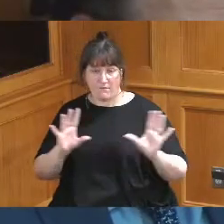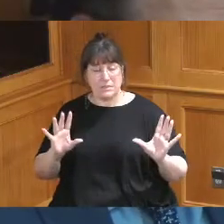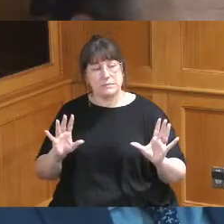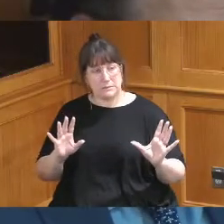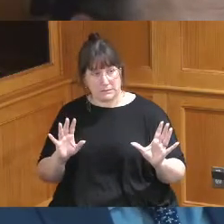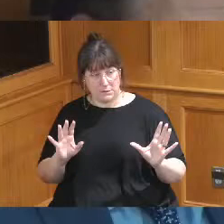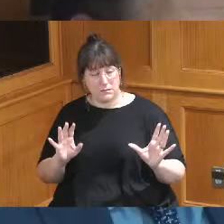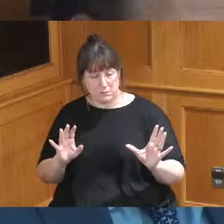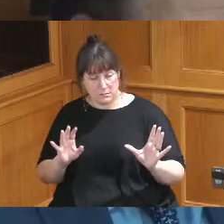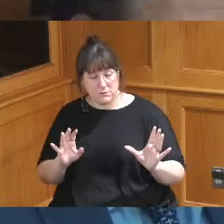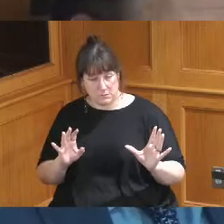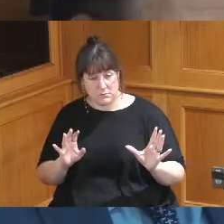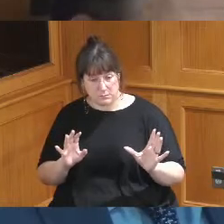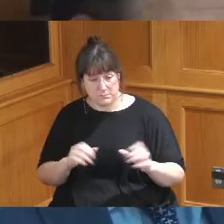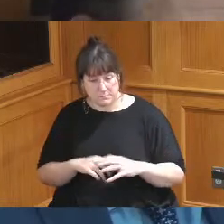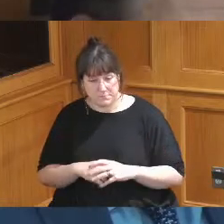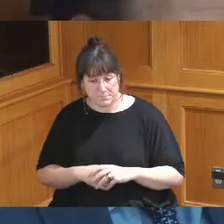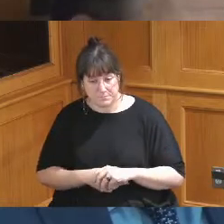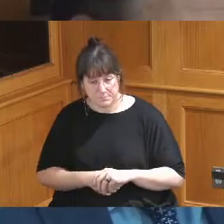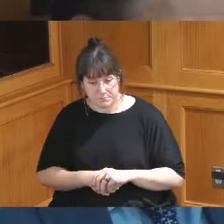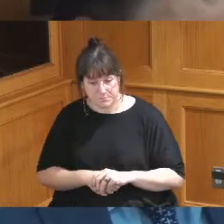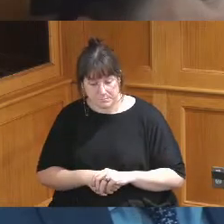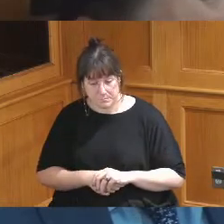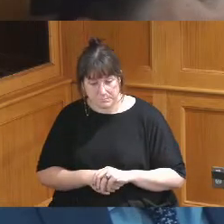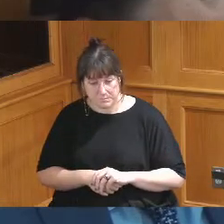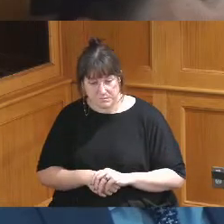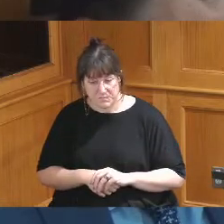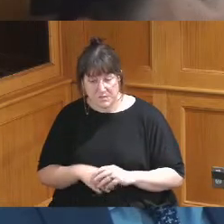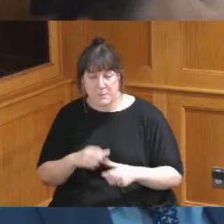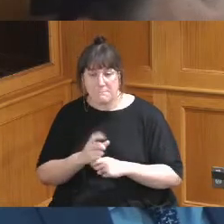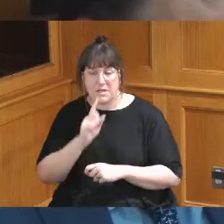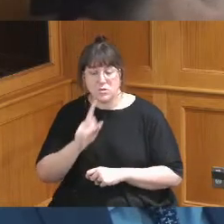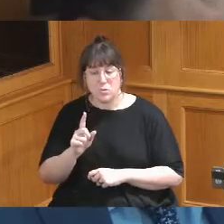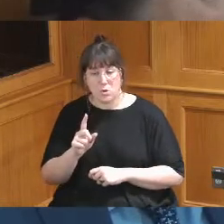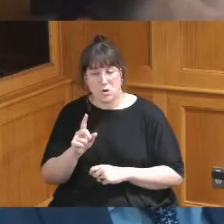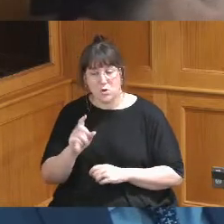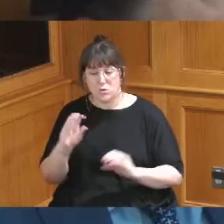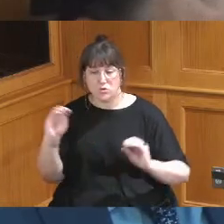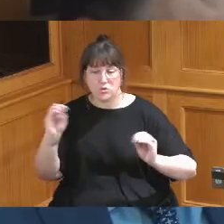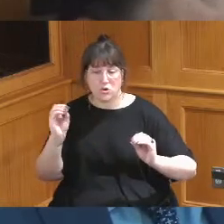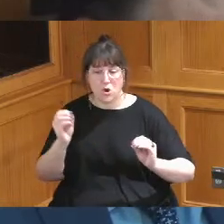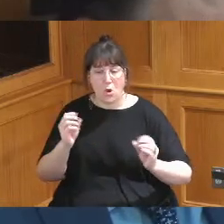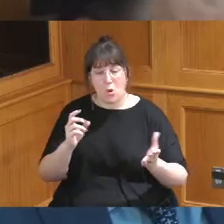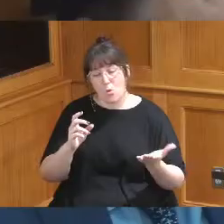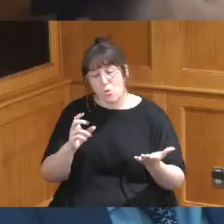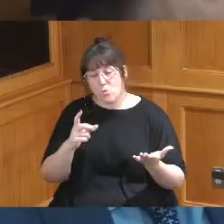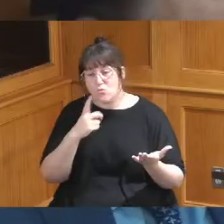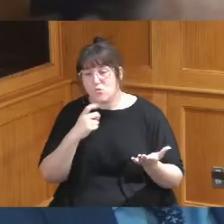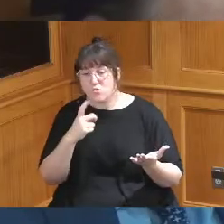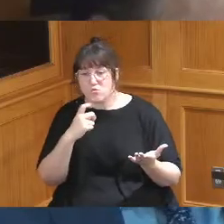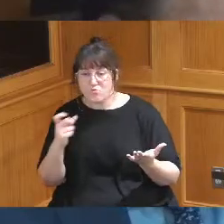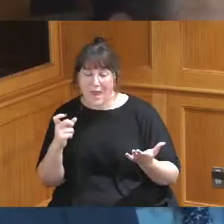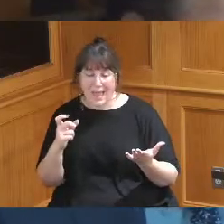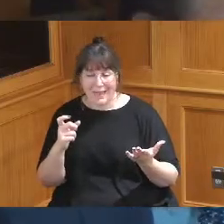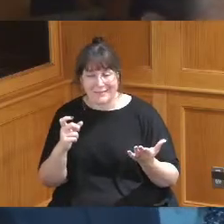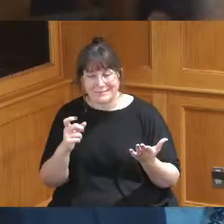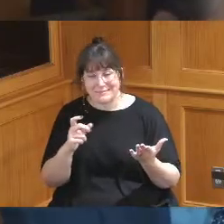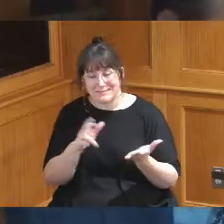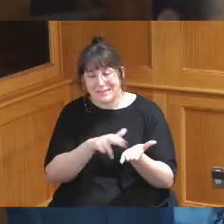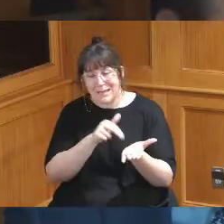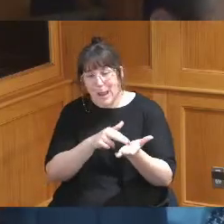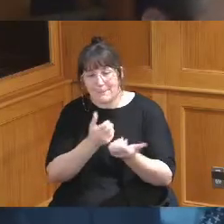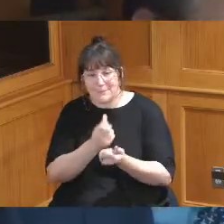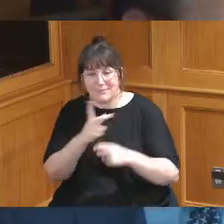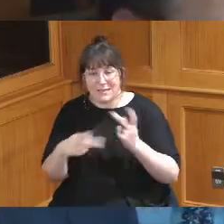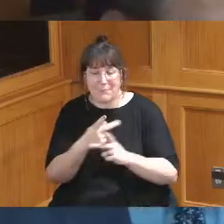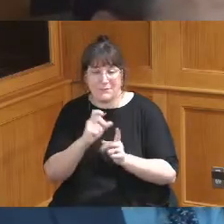that there's no redlining and all those kind of things. So I think we did a good job when I look at the banks, but